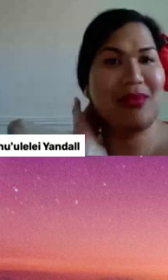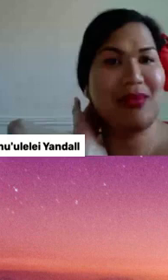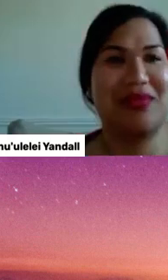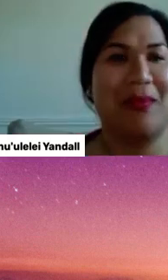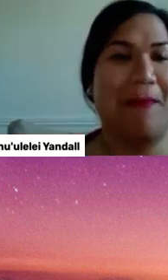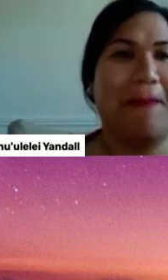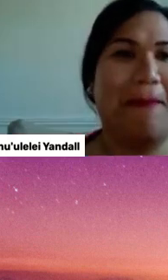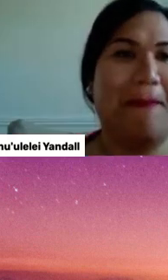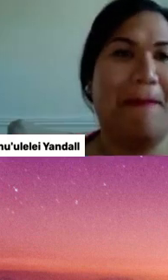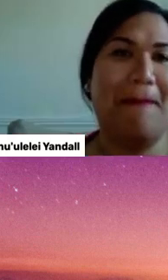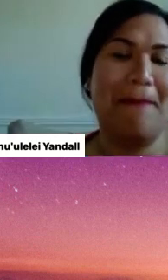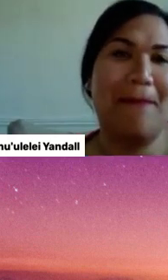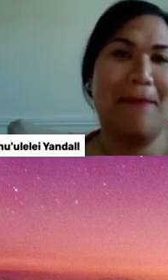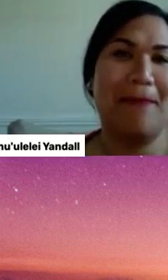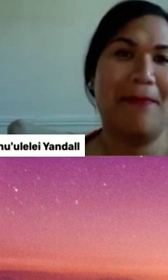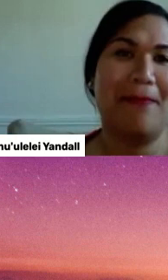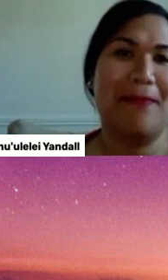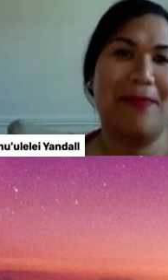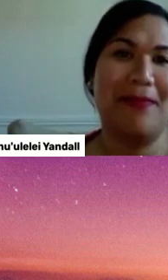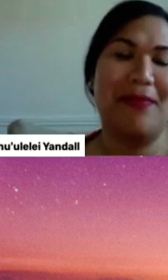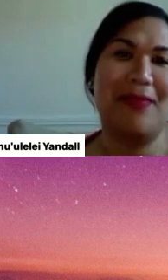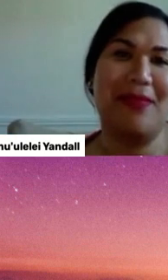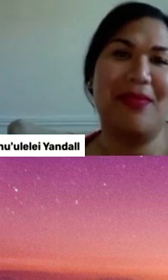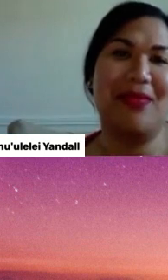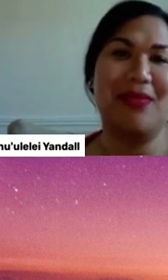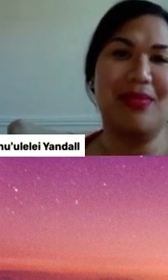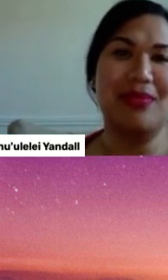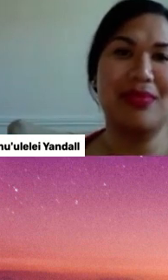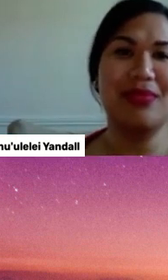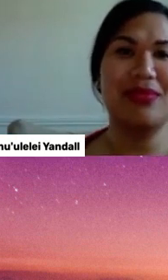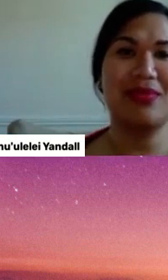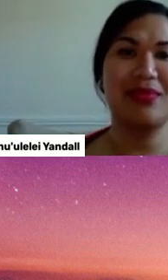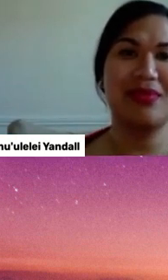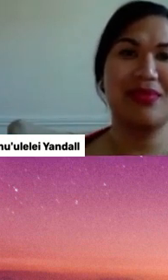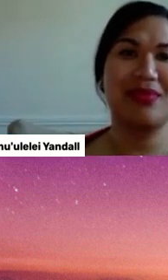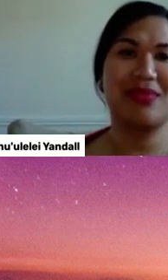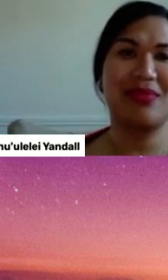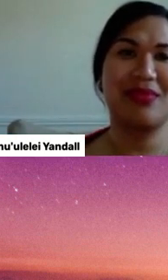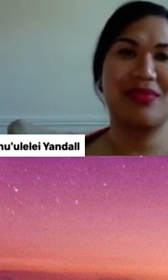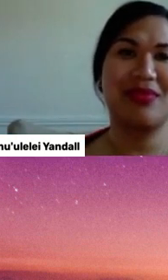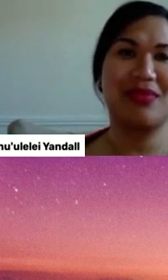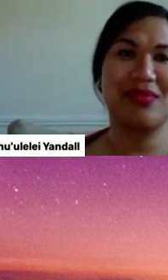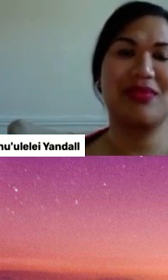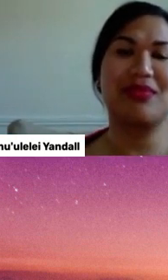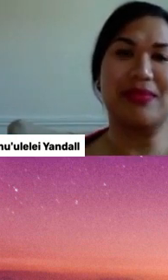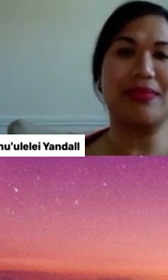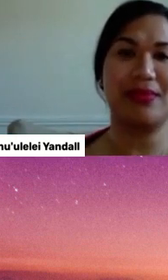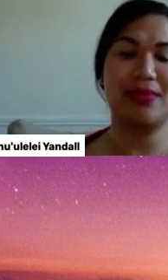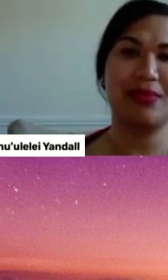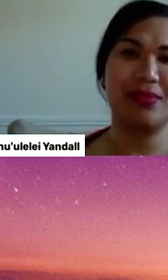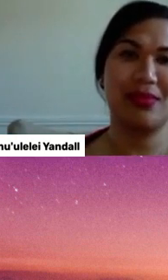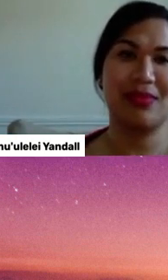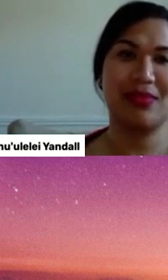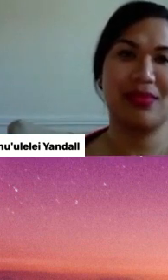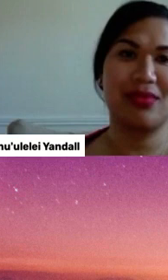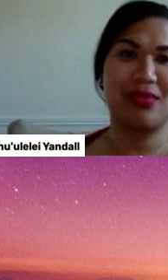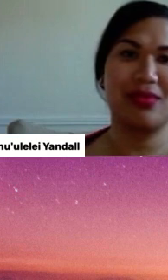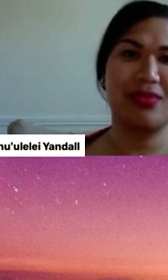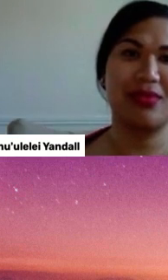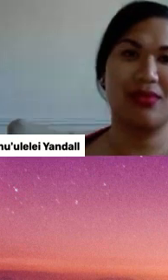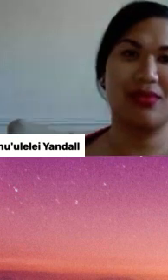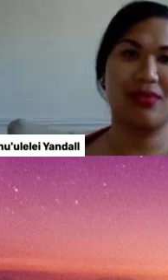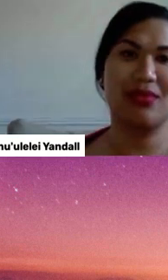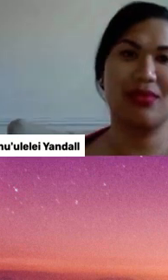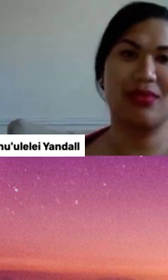Washington. And I'm also a part of the Washington Black Trans Task Force, which is one of our programs that we do. We are a buy-in for